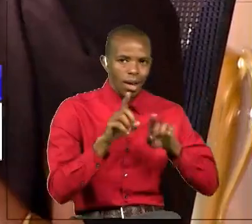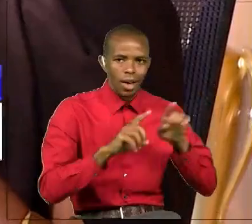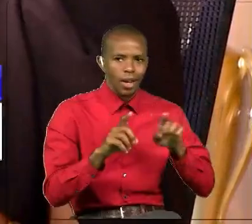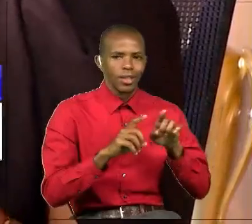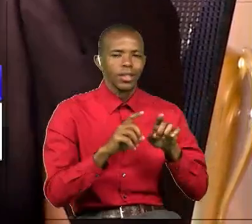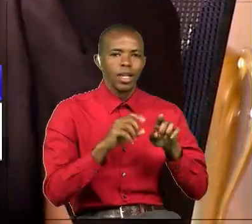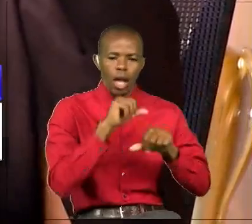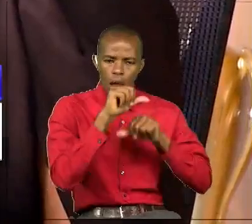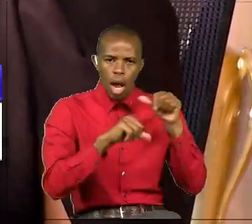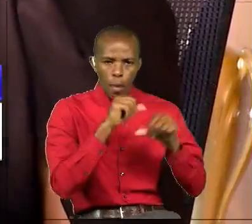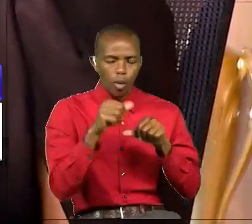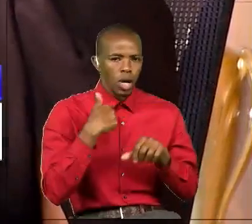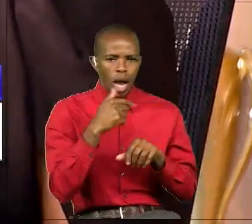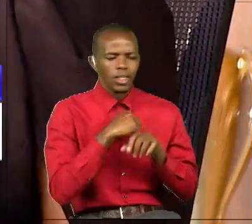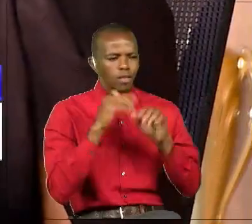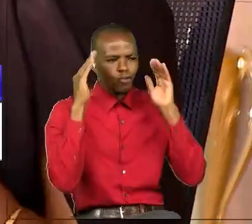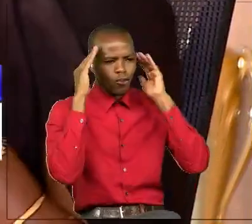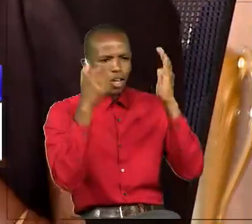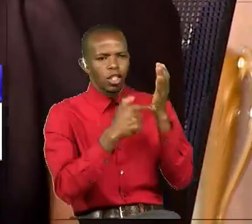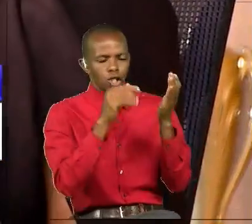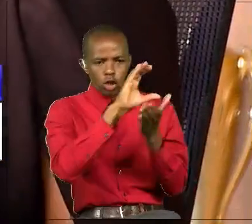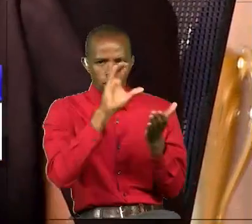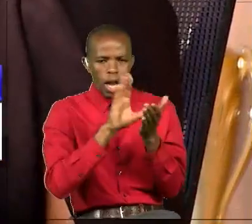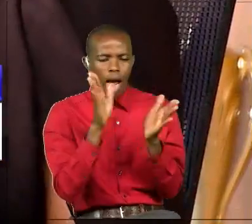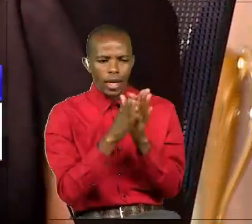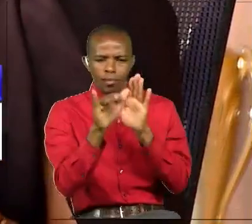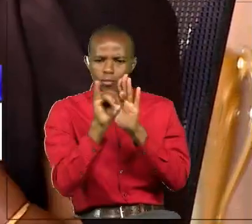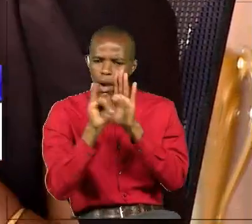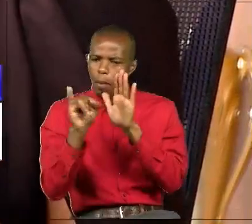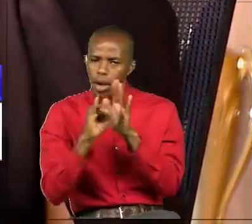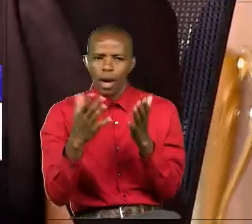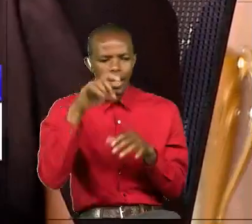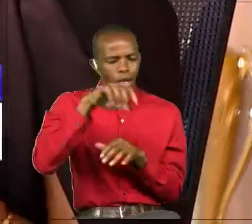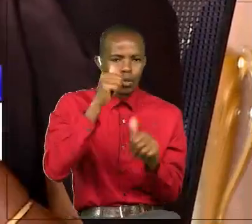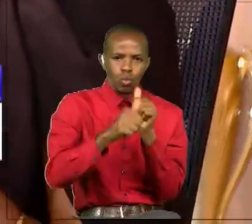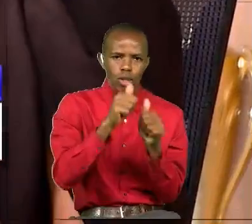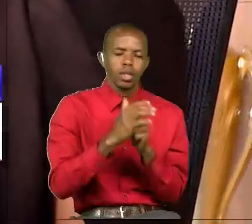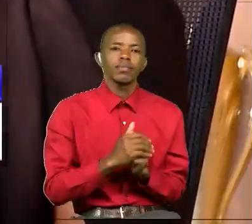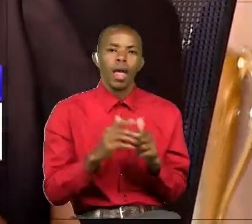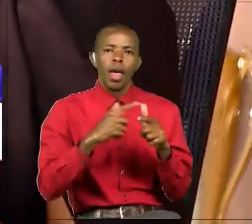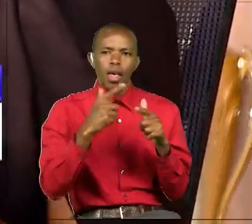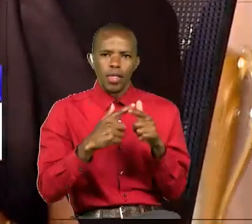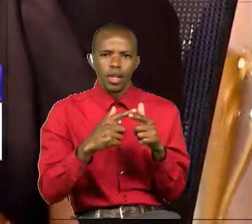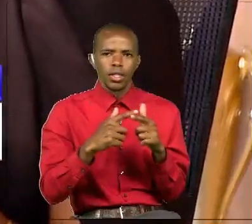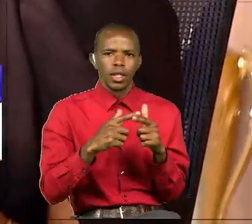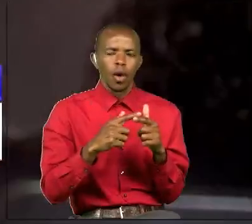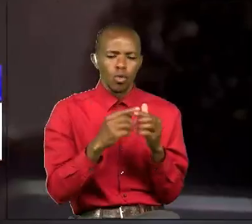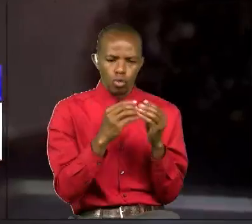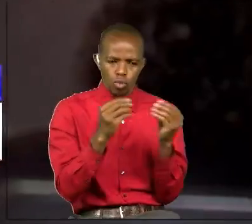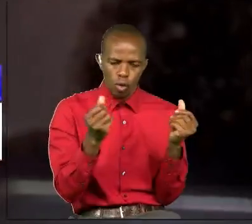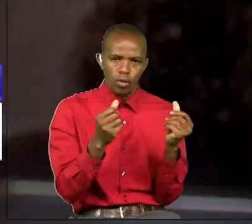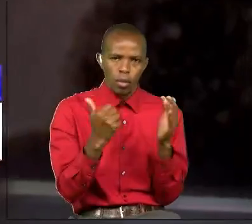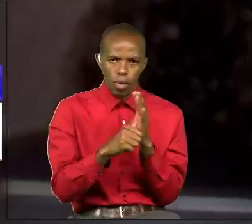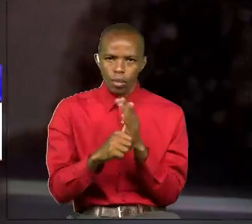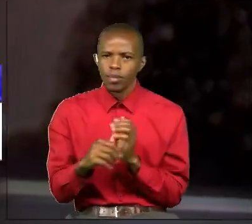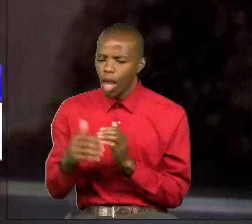much about us listening to the digital centers and identifying exactly what their needs are and then responding to those needs. What are